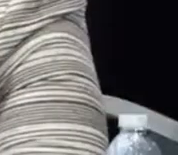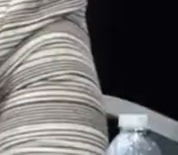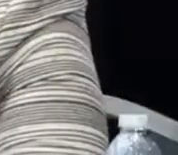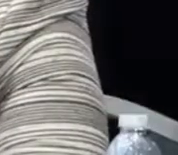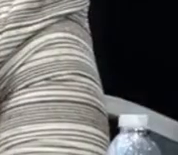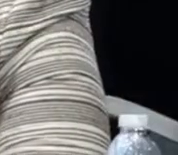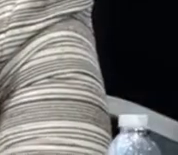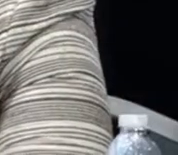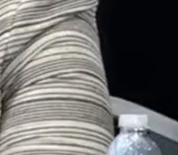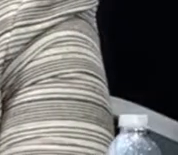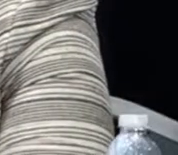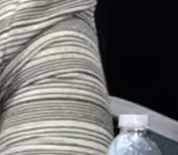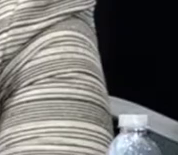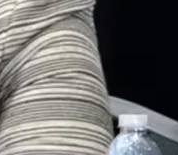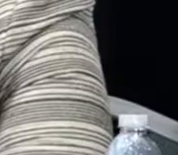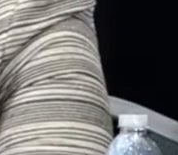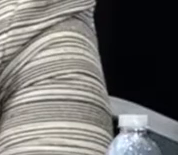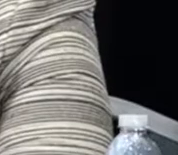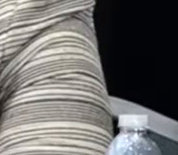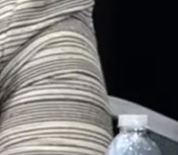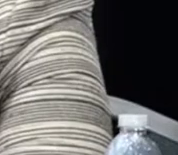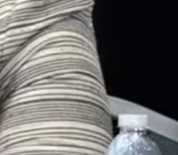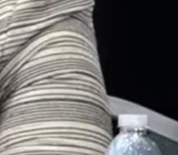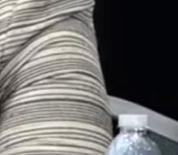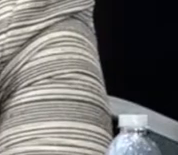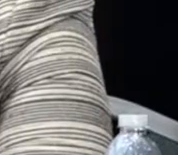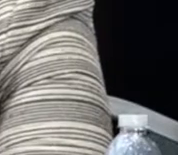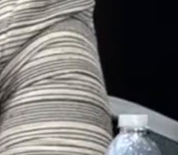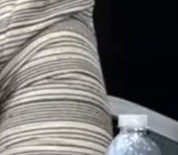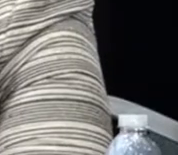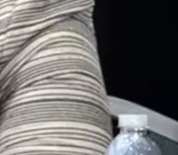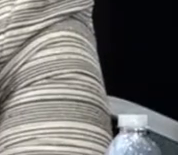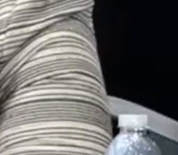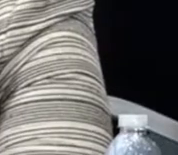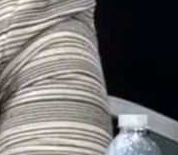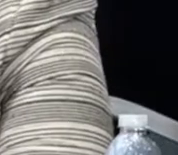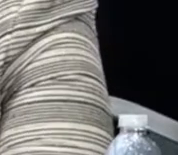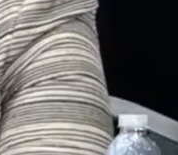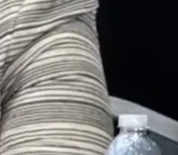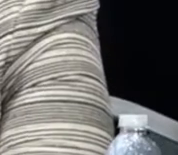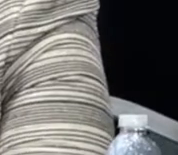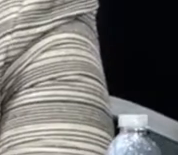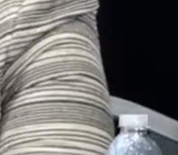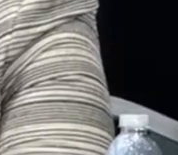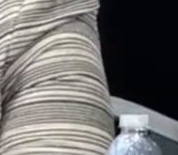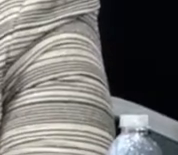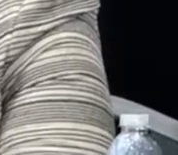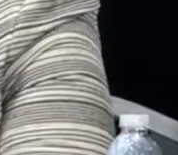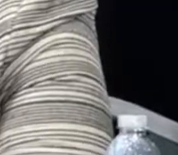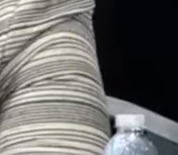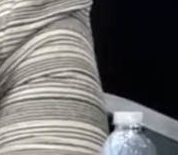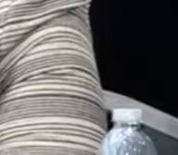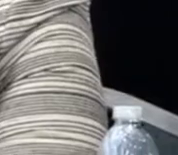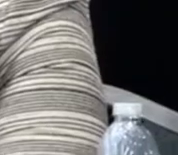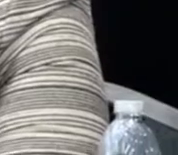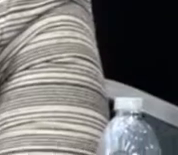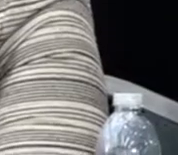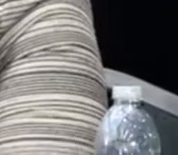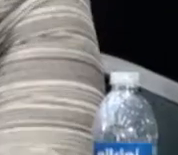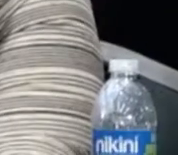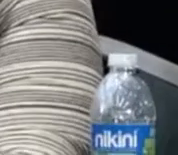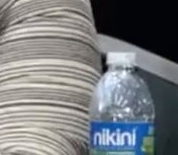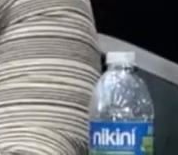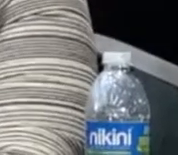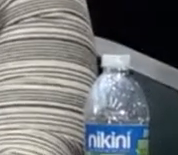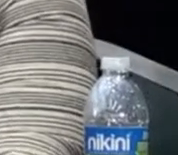I believe that in the world we're living in, based on the decisions that are being taken by the Treasury, who are the ones